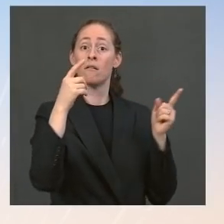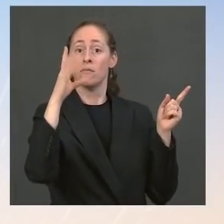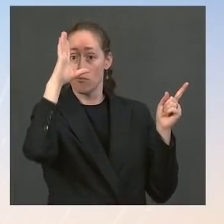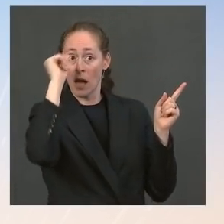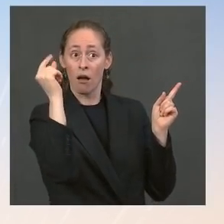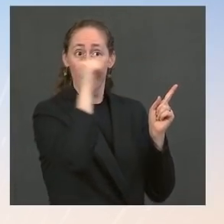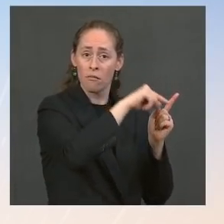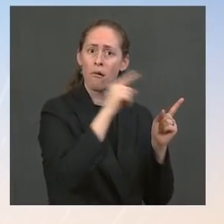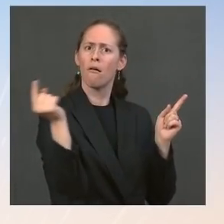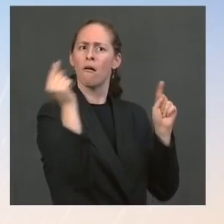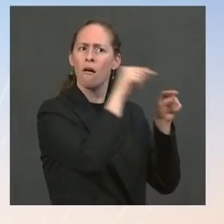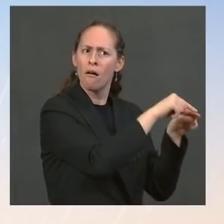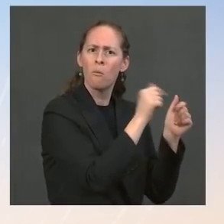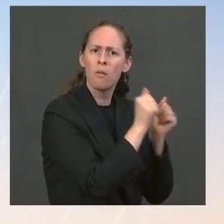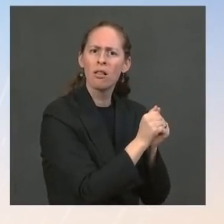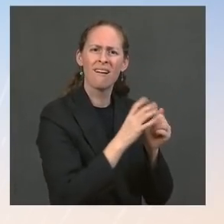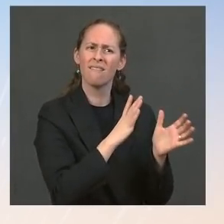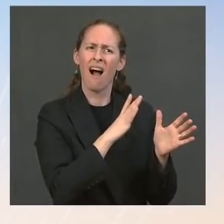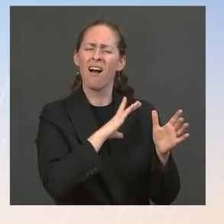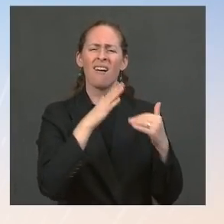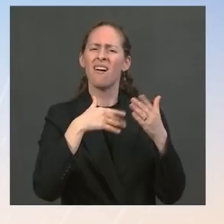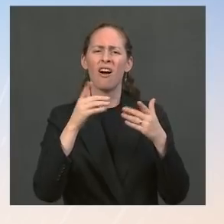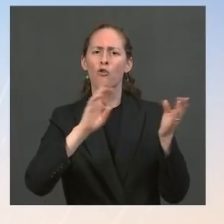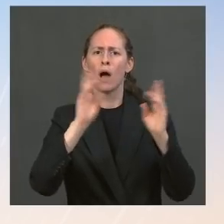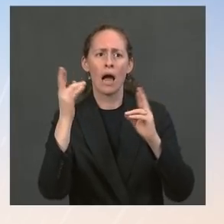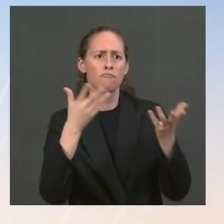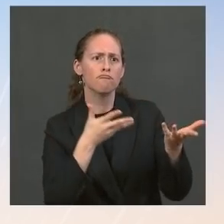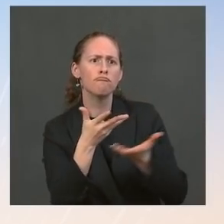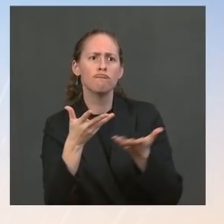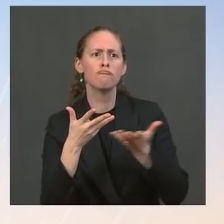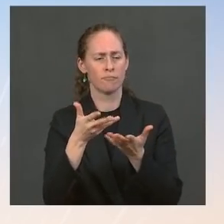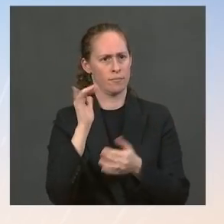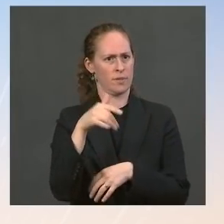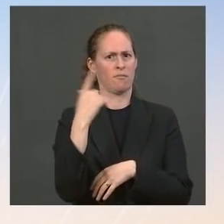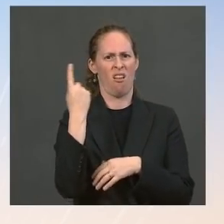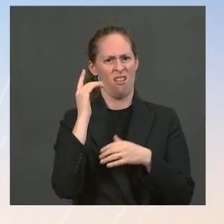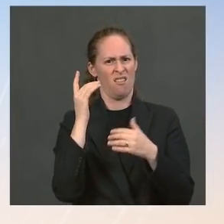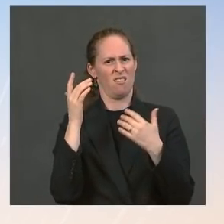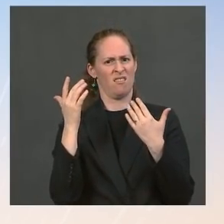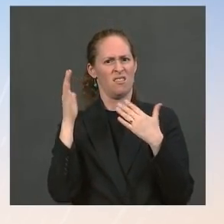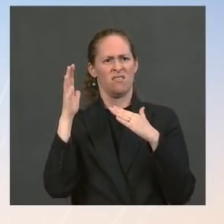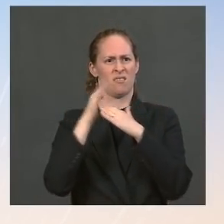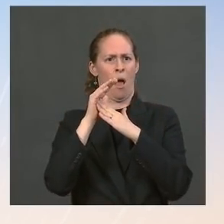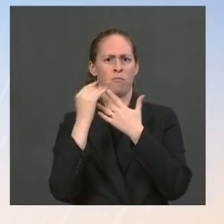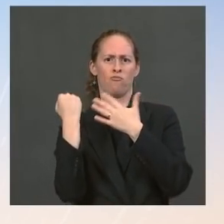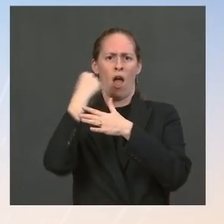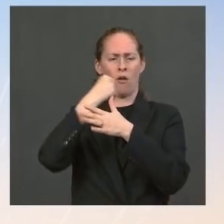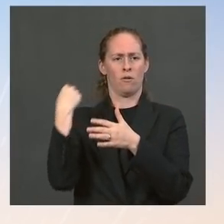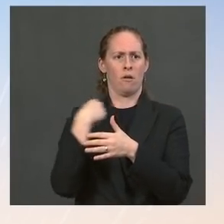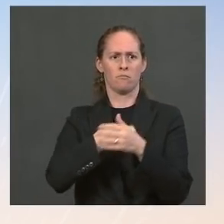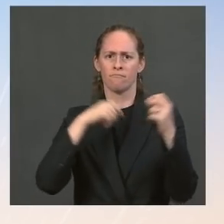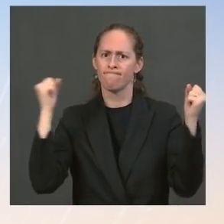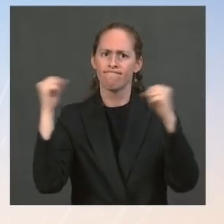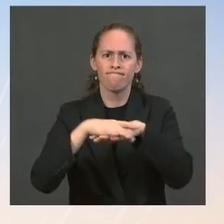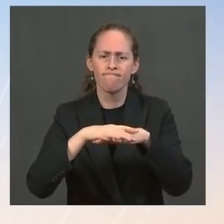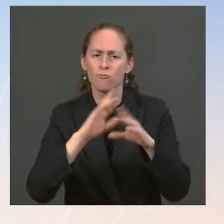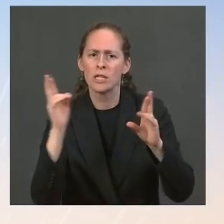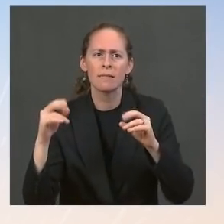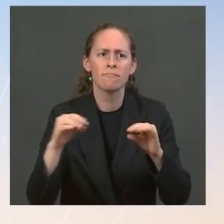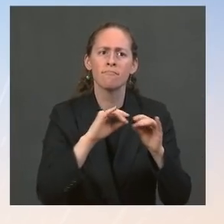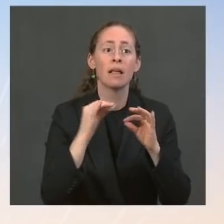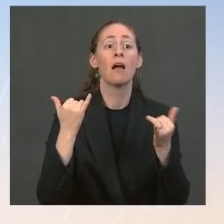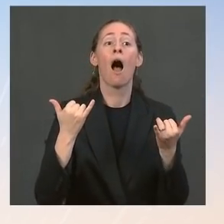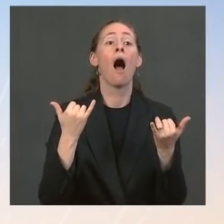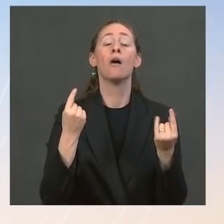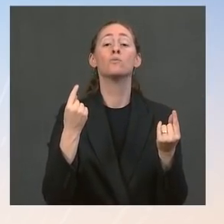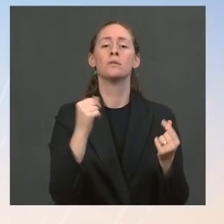do that. We're ready and willing. This is our top priority, all hands on deck. But a lot of what's happening right now is discussions at a staff